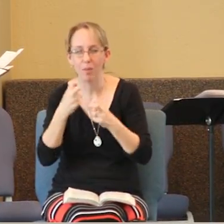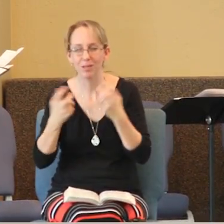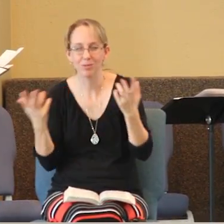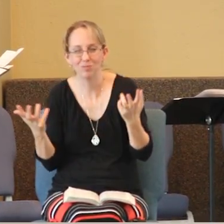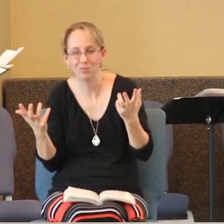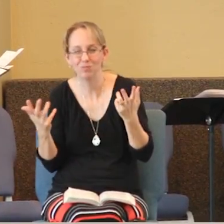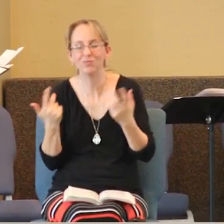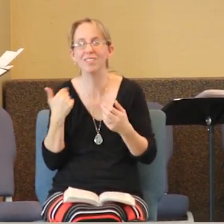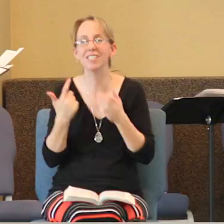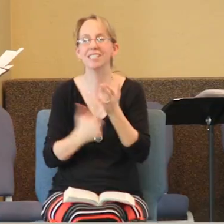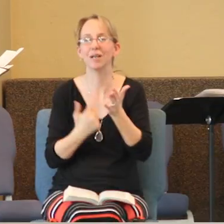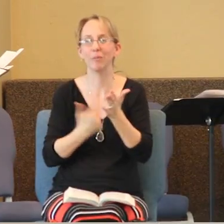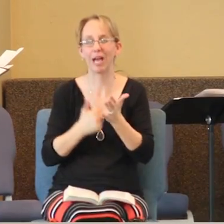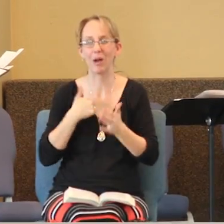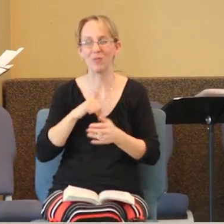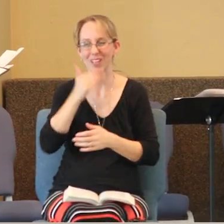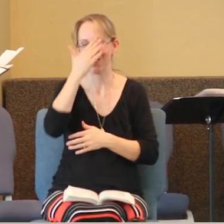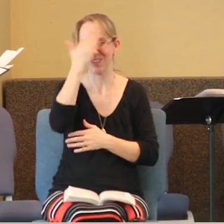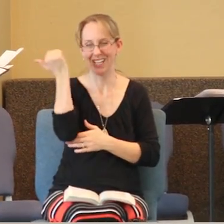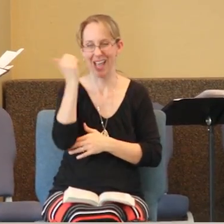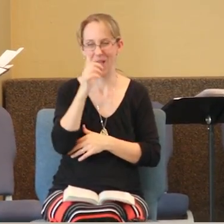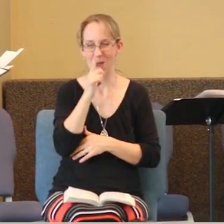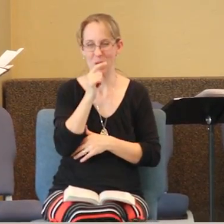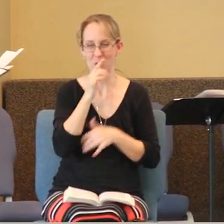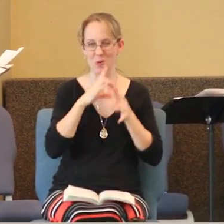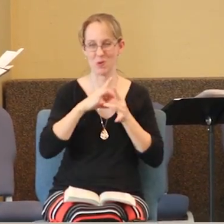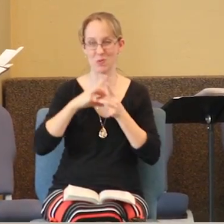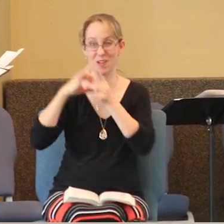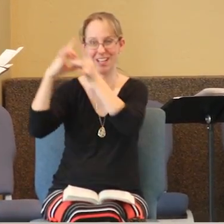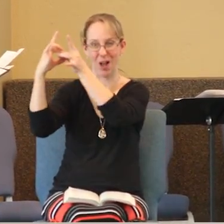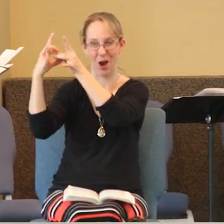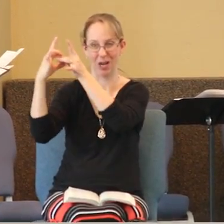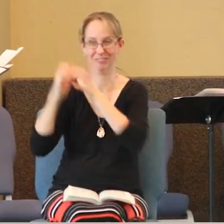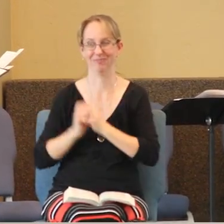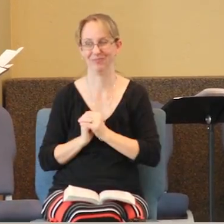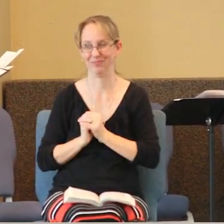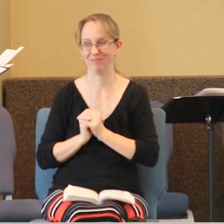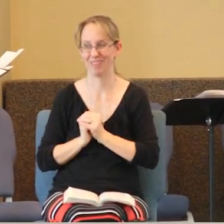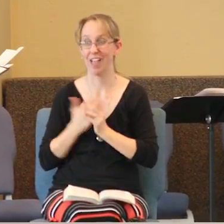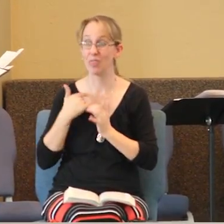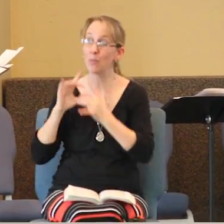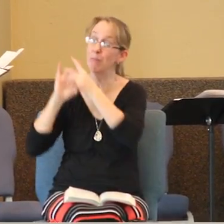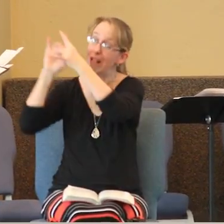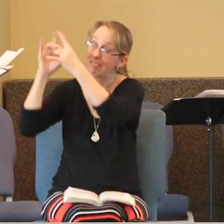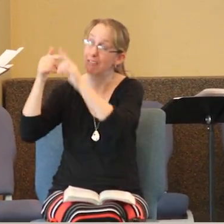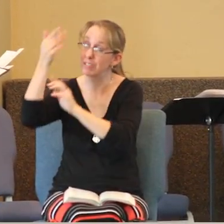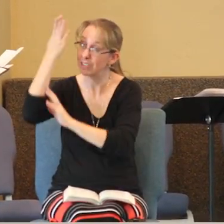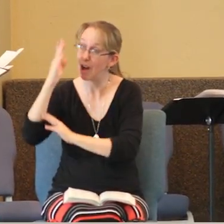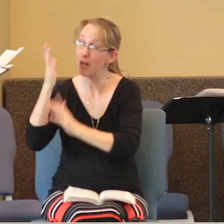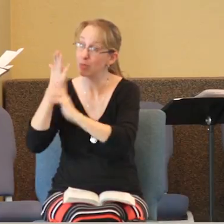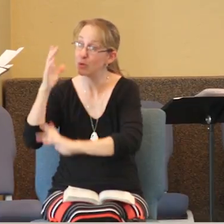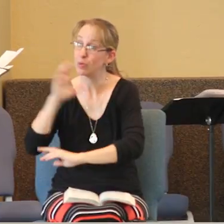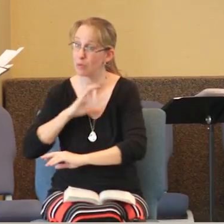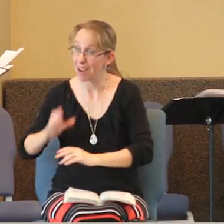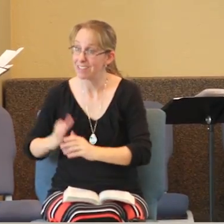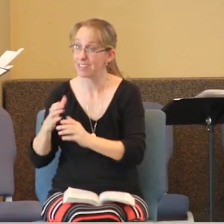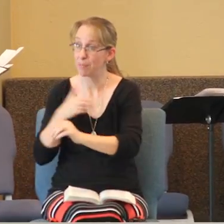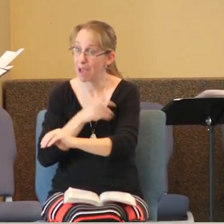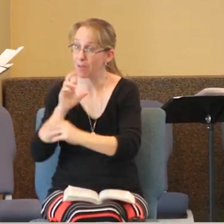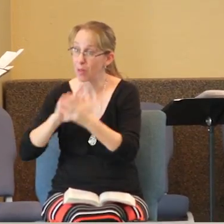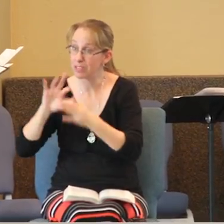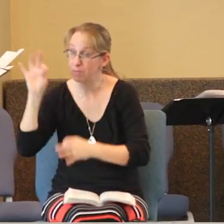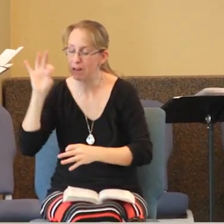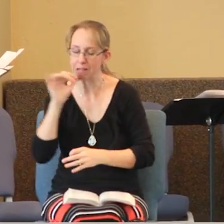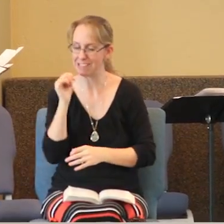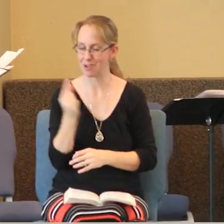into is that we oftentimes forget whose we are, that we belong to God through Christ by the power of